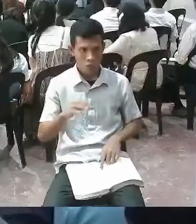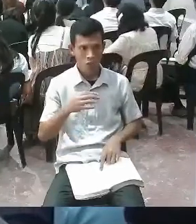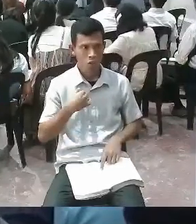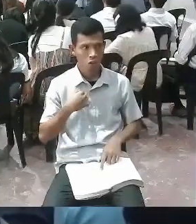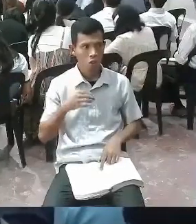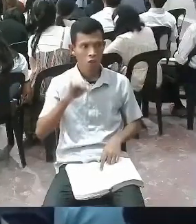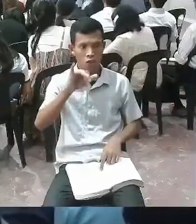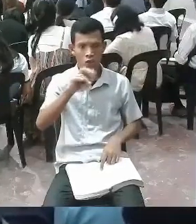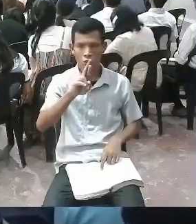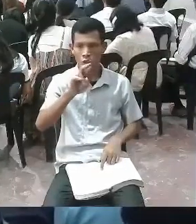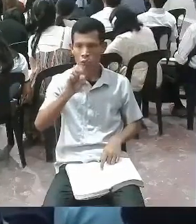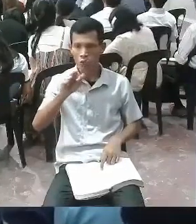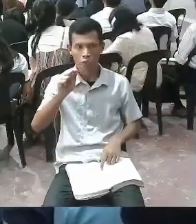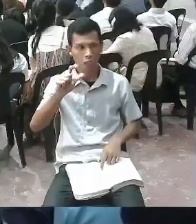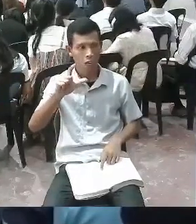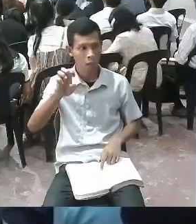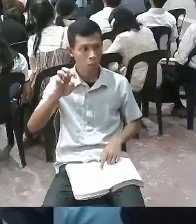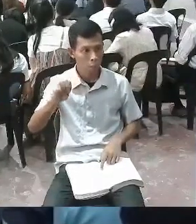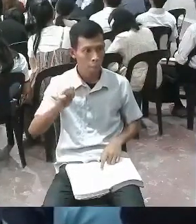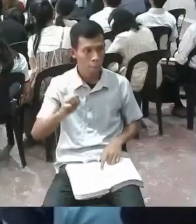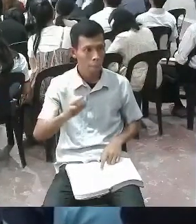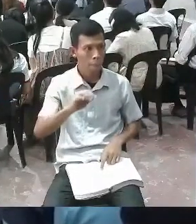of David.